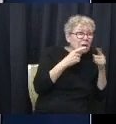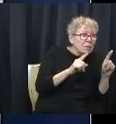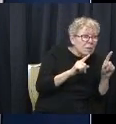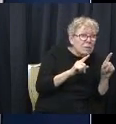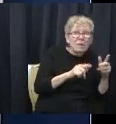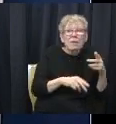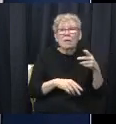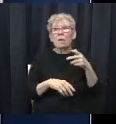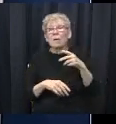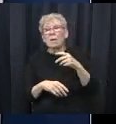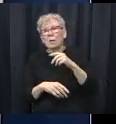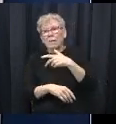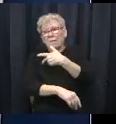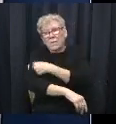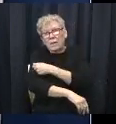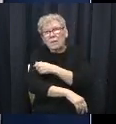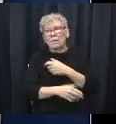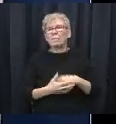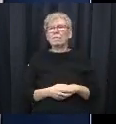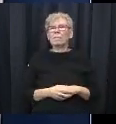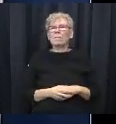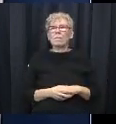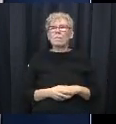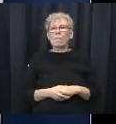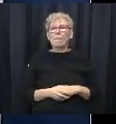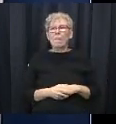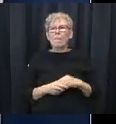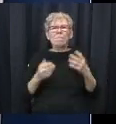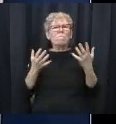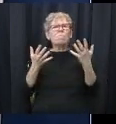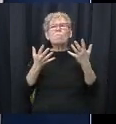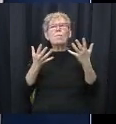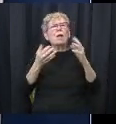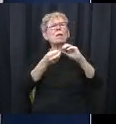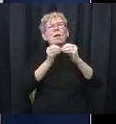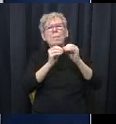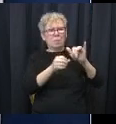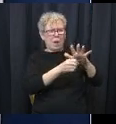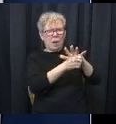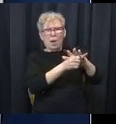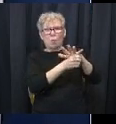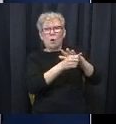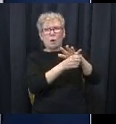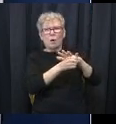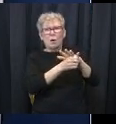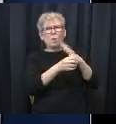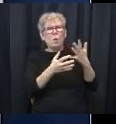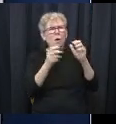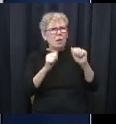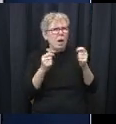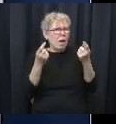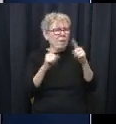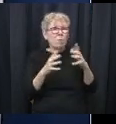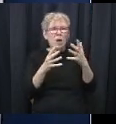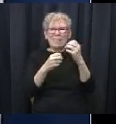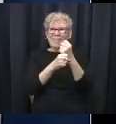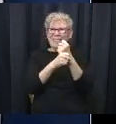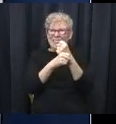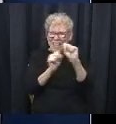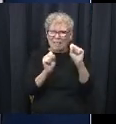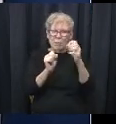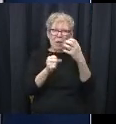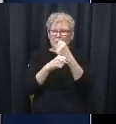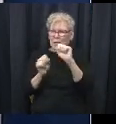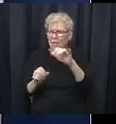capacity that can be done in a reasonably safe way. Now, to discuss the specific changes, and by the way, we had over 1,500 comments. I read through most of